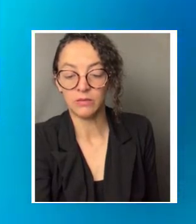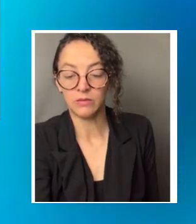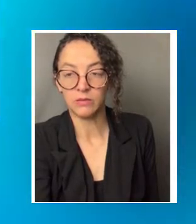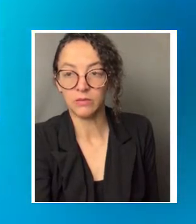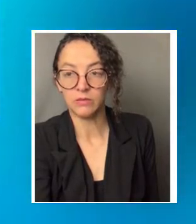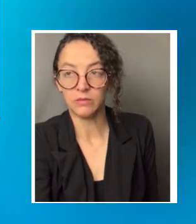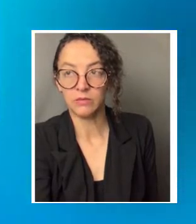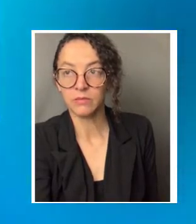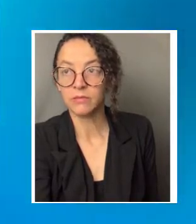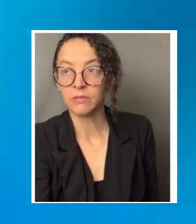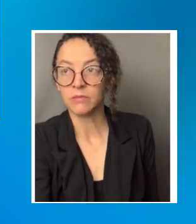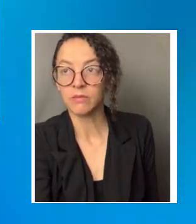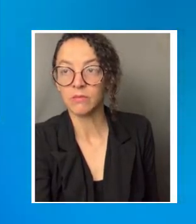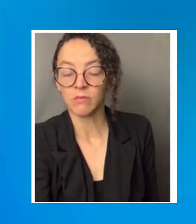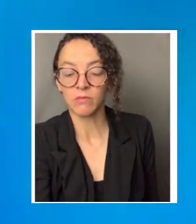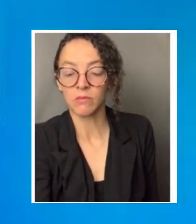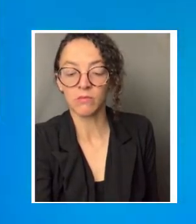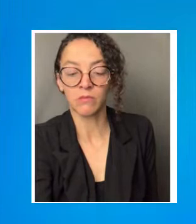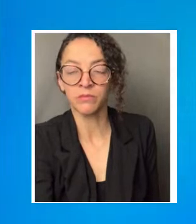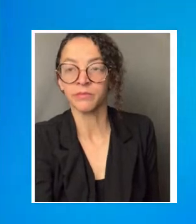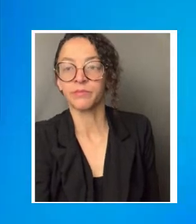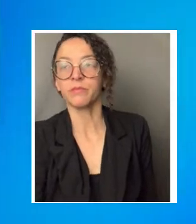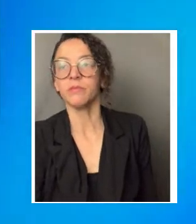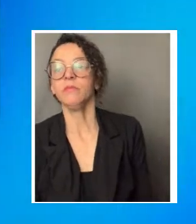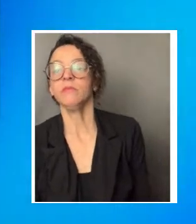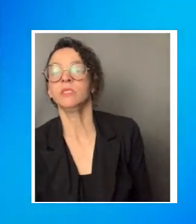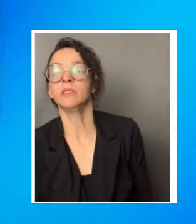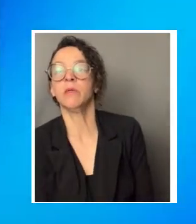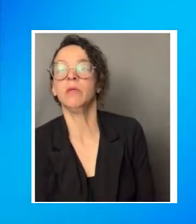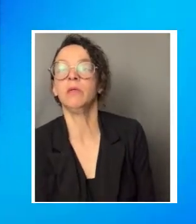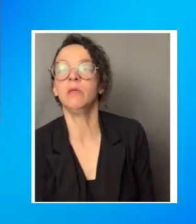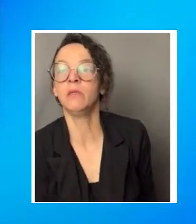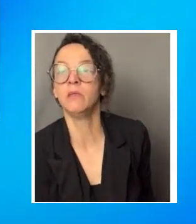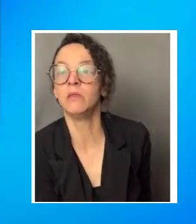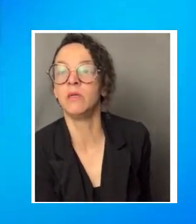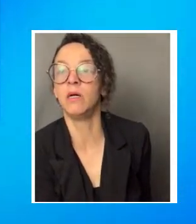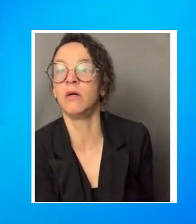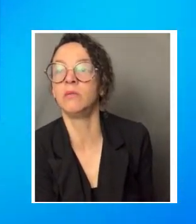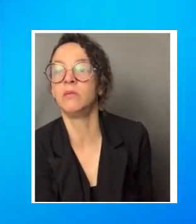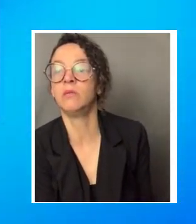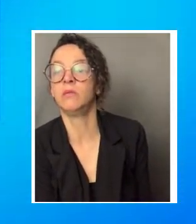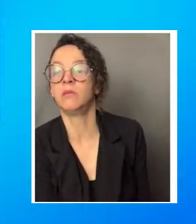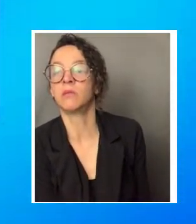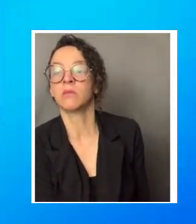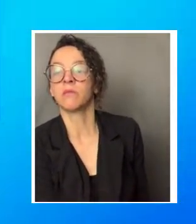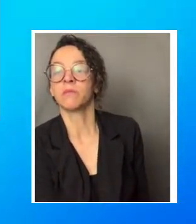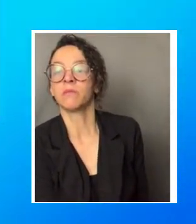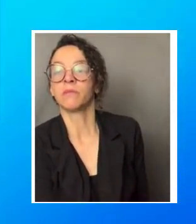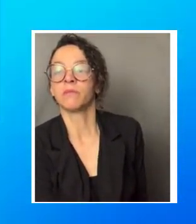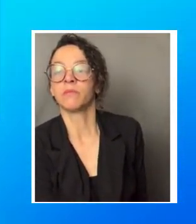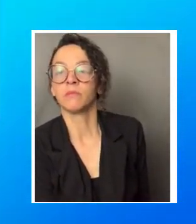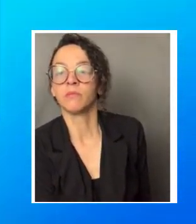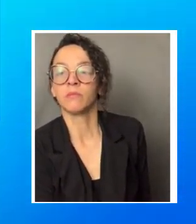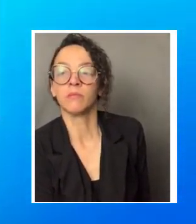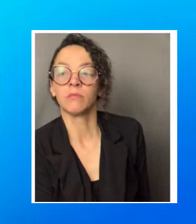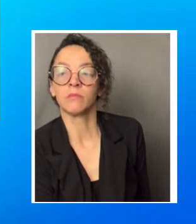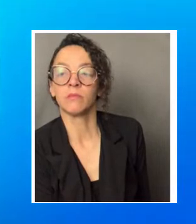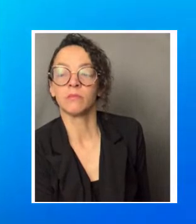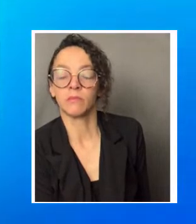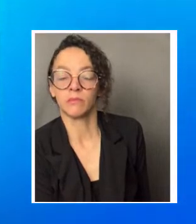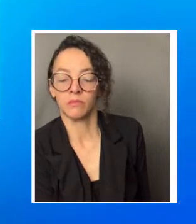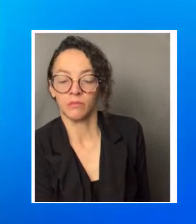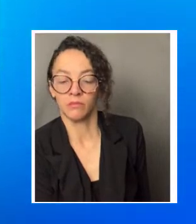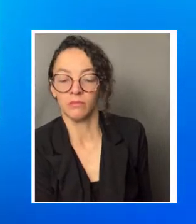poll. Or I guess it's not a poll, it's a Q&A. Is that, It's just a that's Q&A. fine. Okay, so then this is the This only is the only poll. poll. I'll delete the other one. So they'll Okay. just select